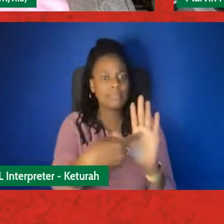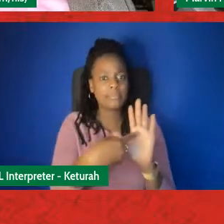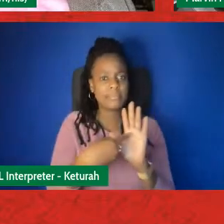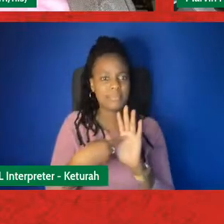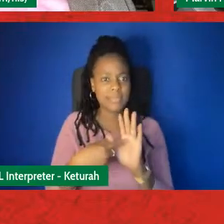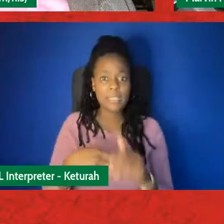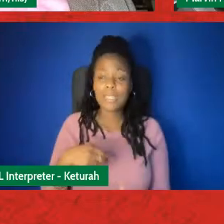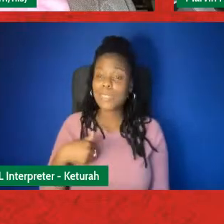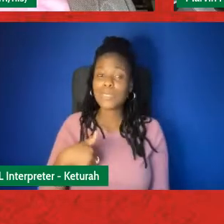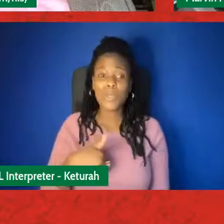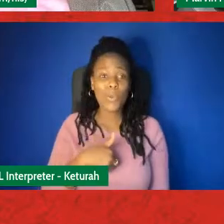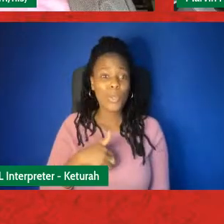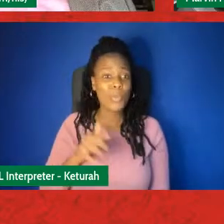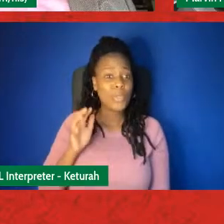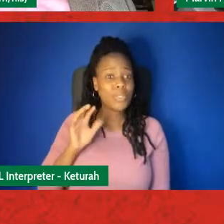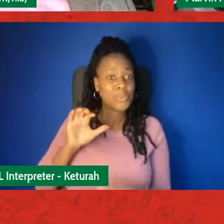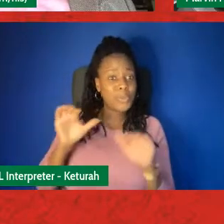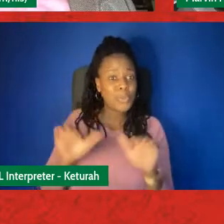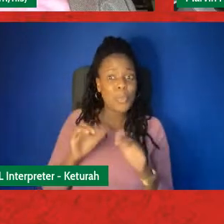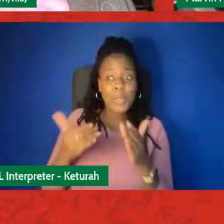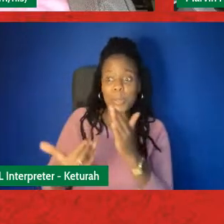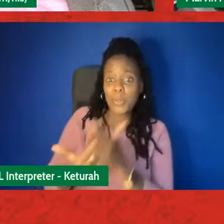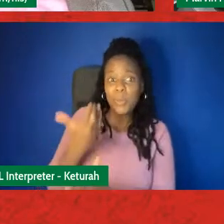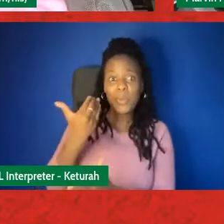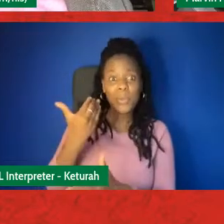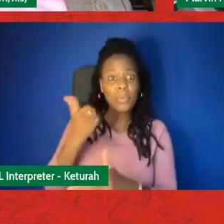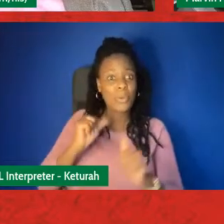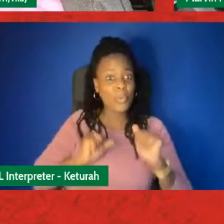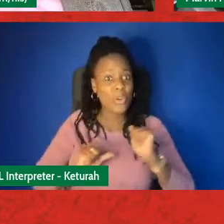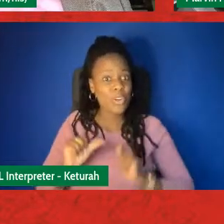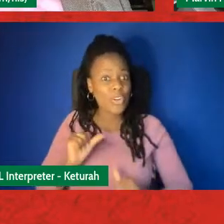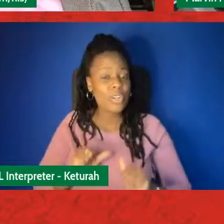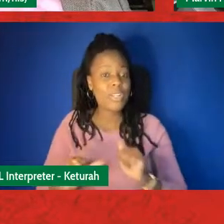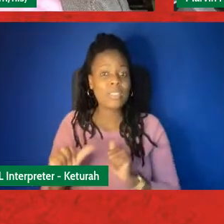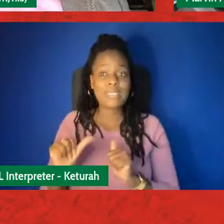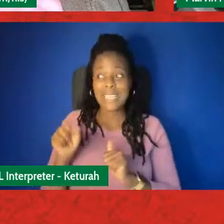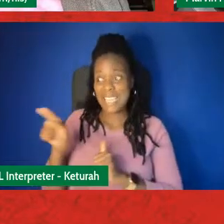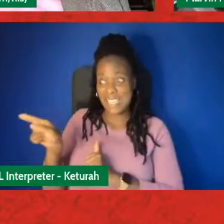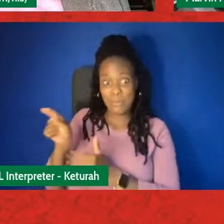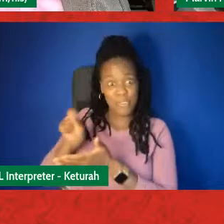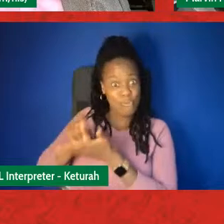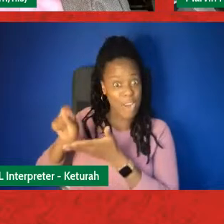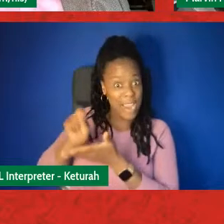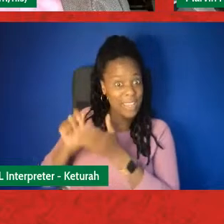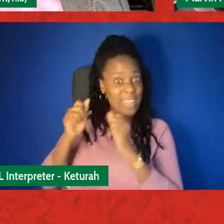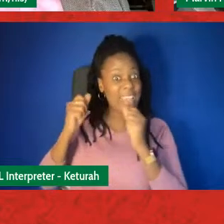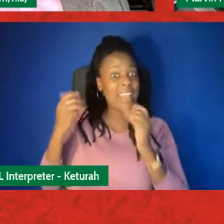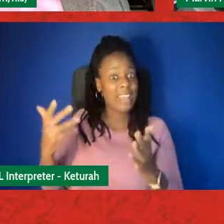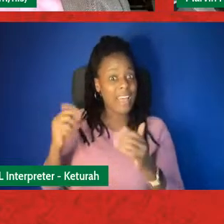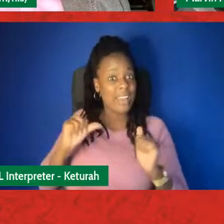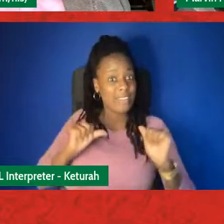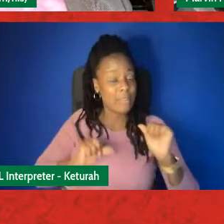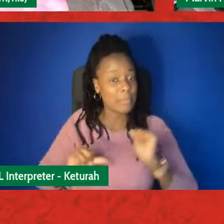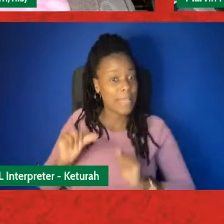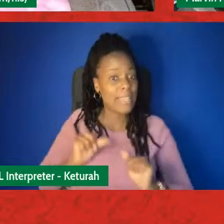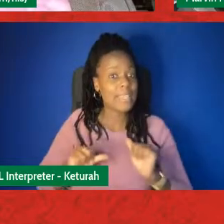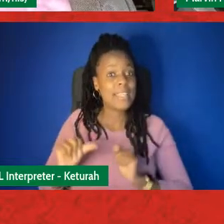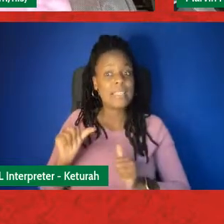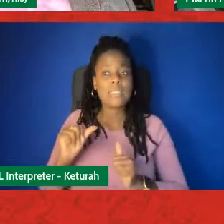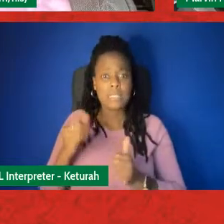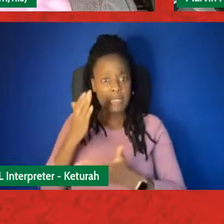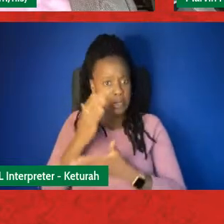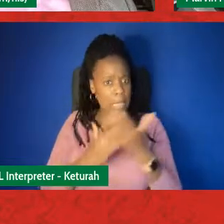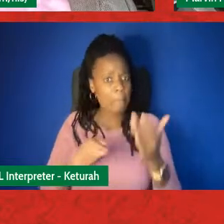So we were doing new works, he was writing a lot of the plays that we were doing, and then again, some of the